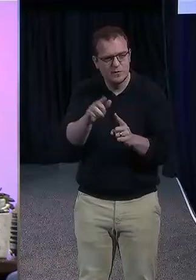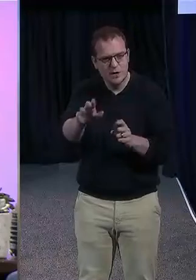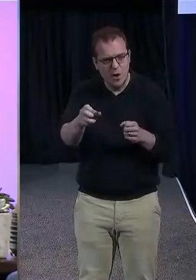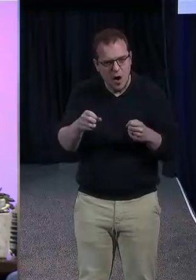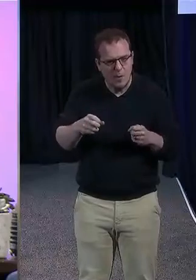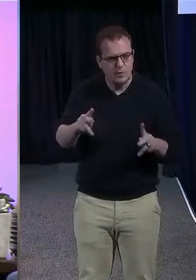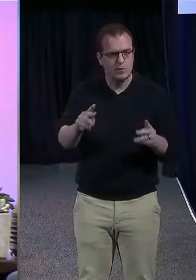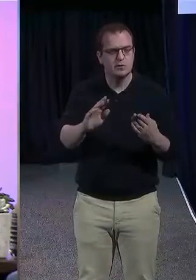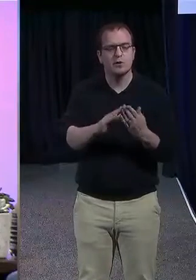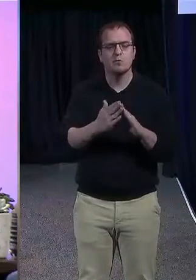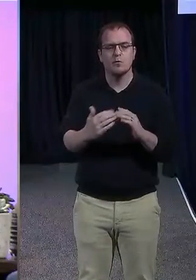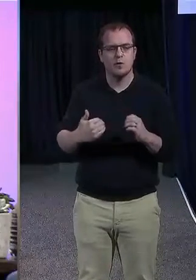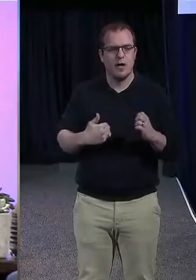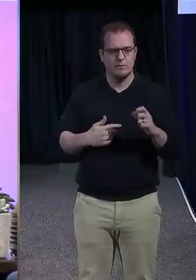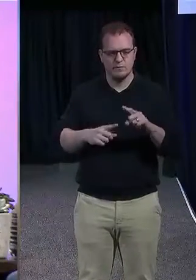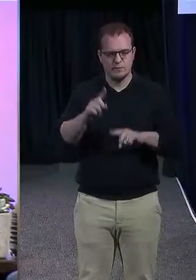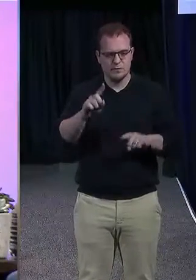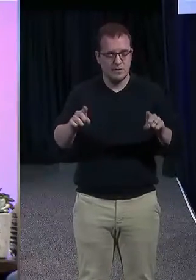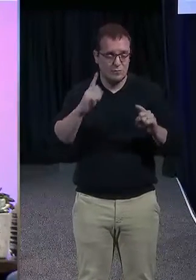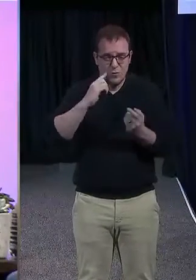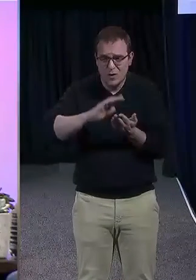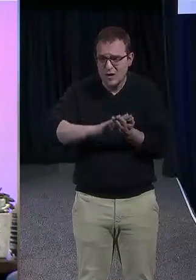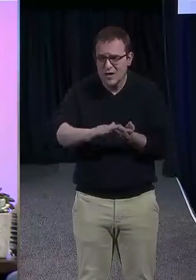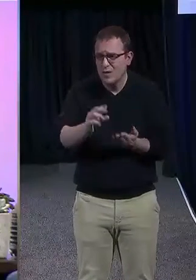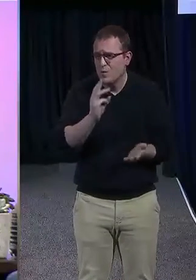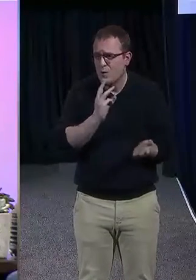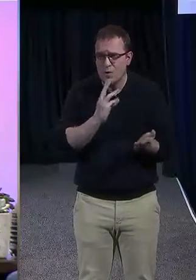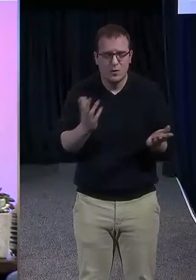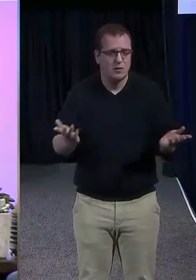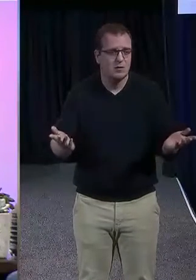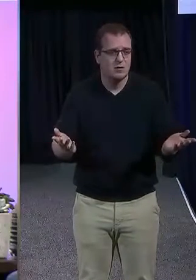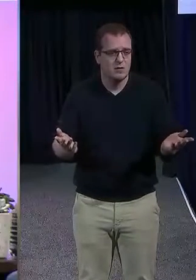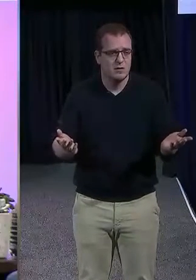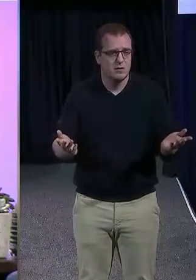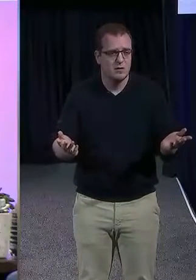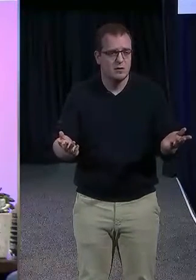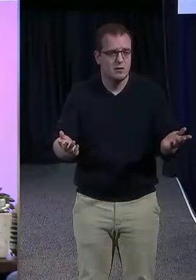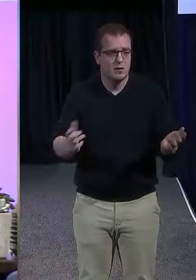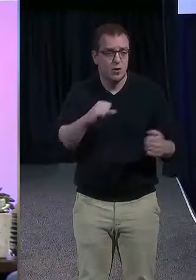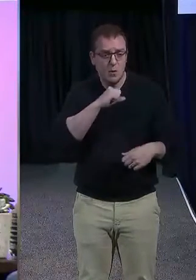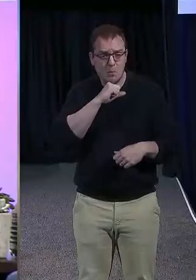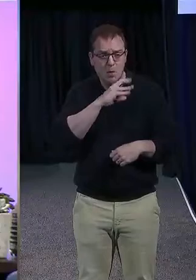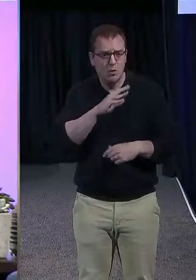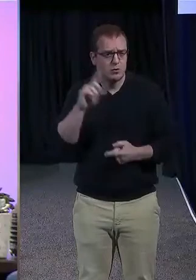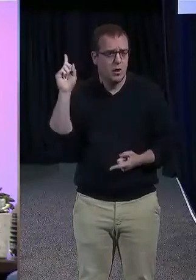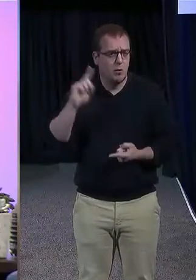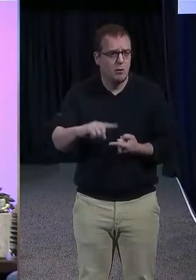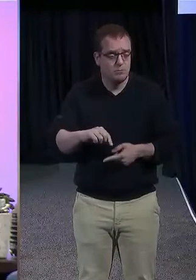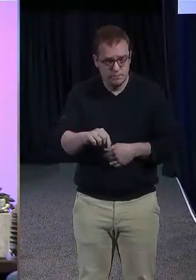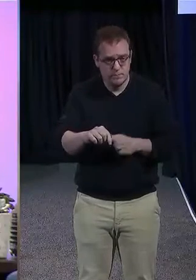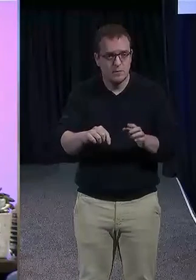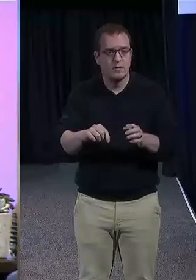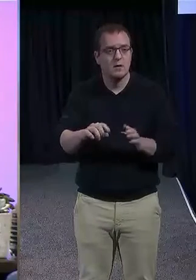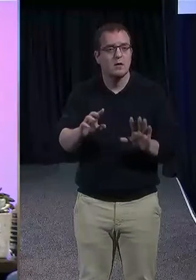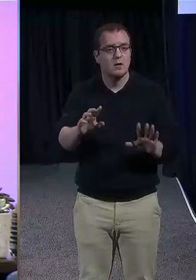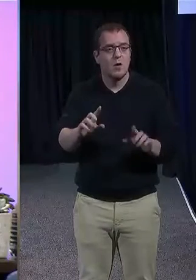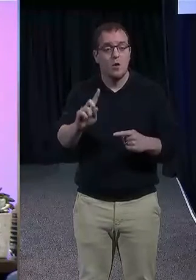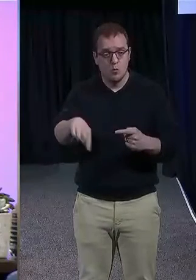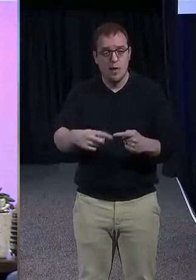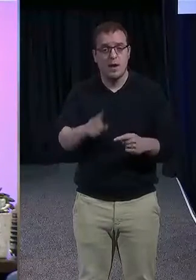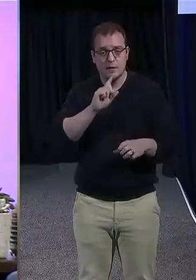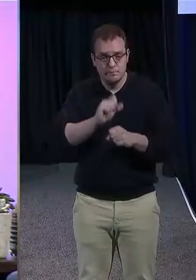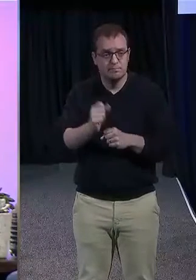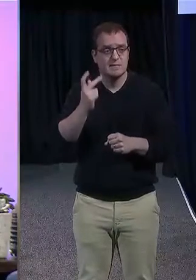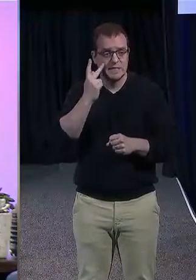that communities have to have clean water or to be pollution-free, until I see